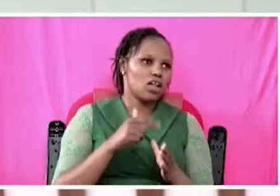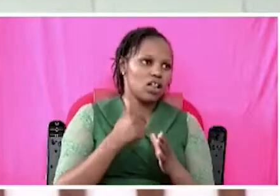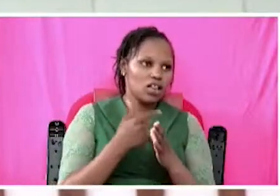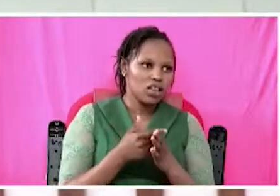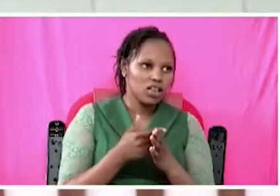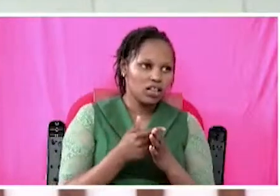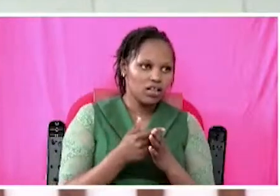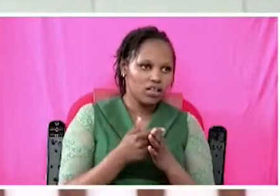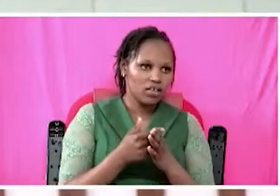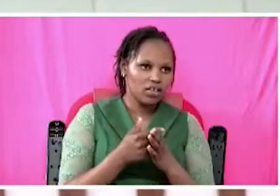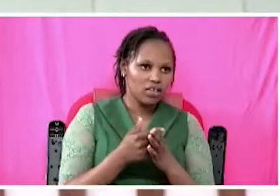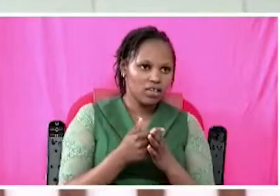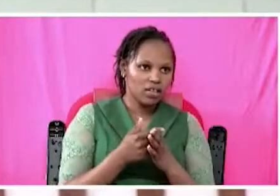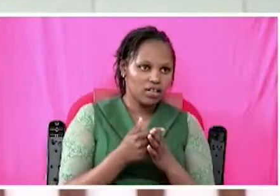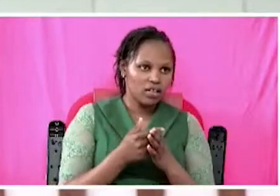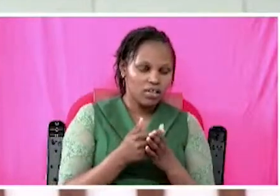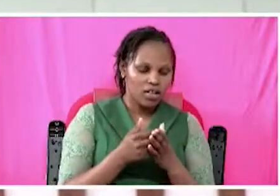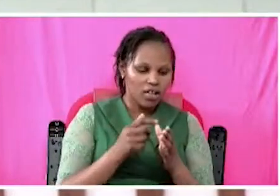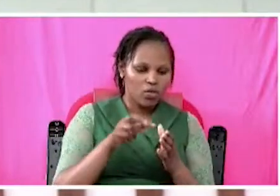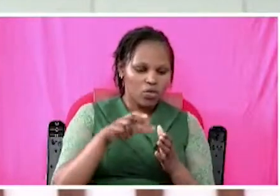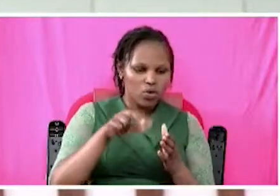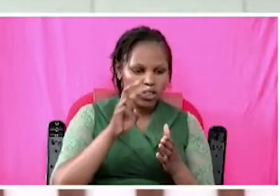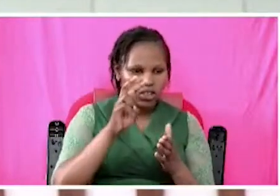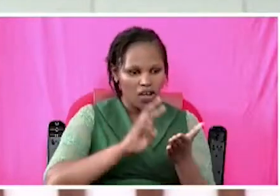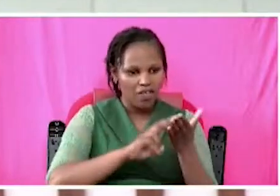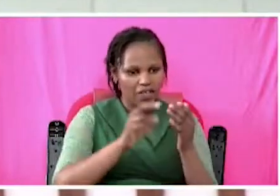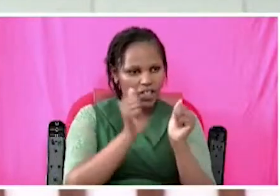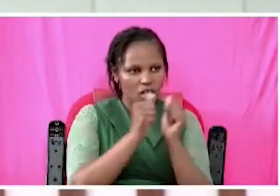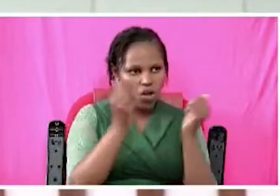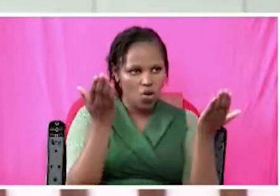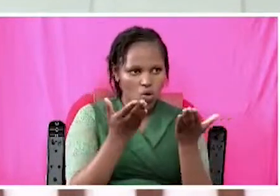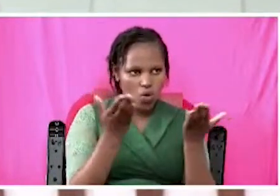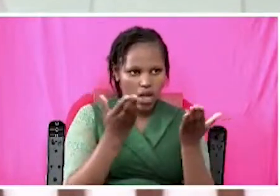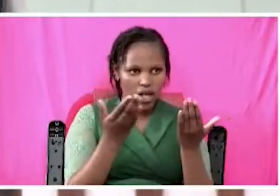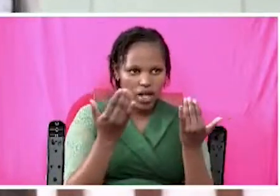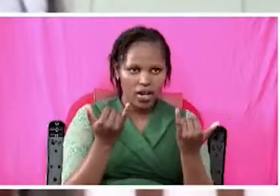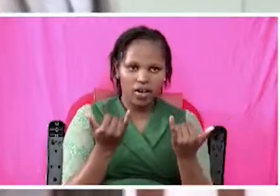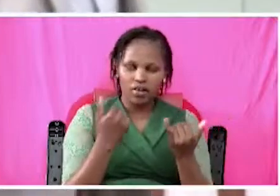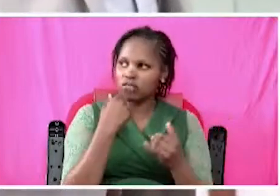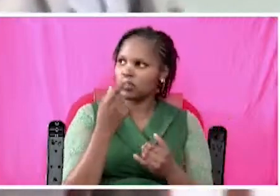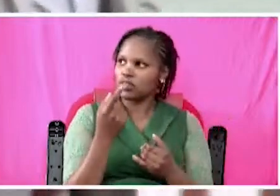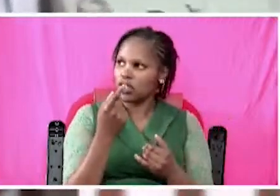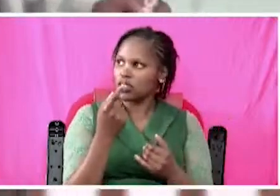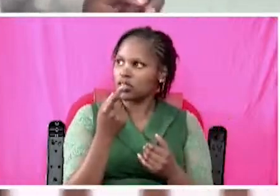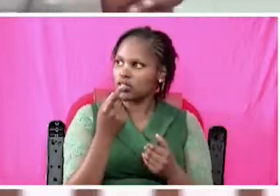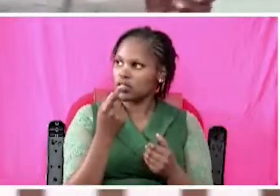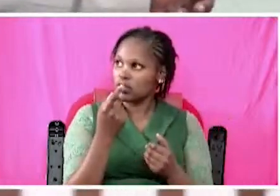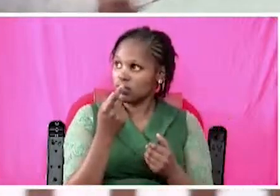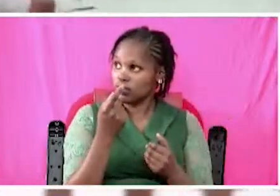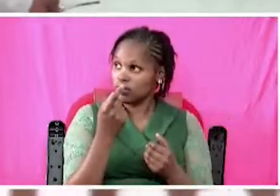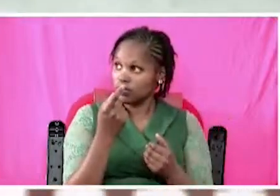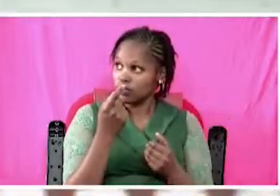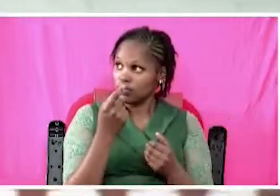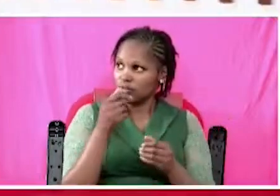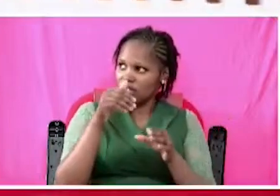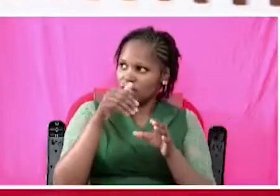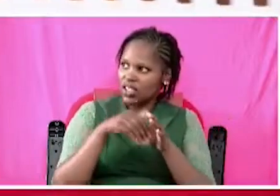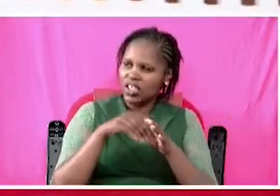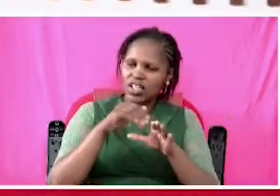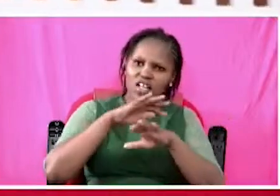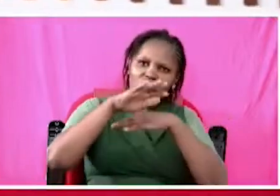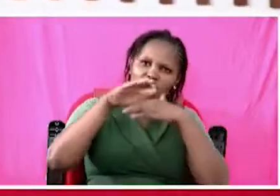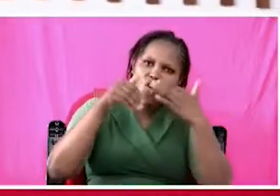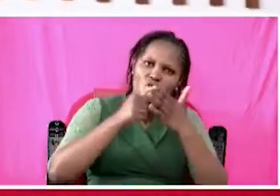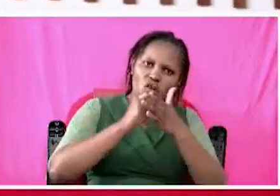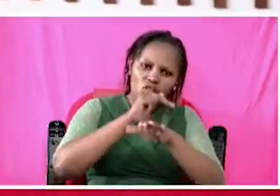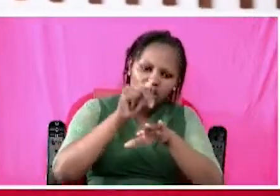lost perspective, as we read in verses 10, where he now thinks, wow, in the whole of the nation of